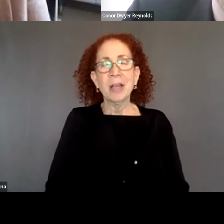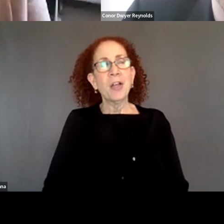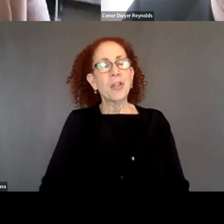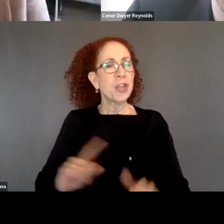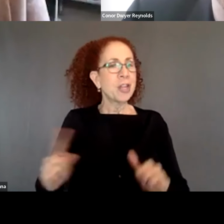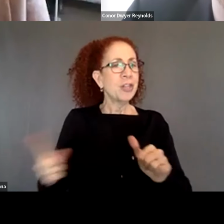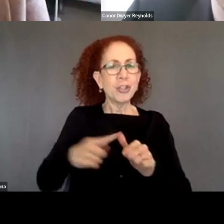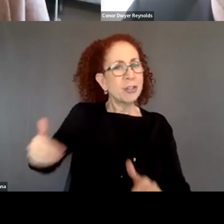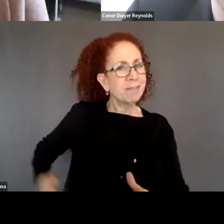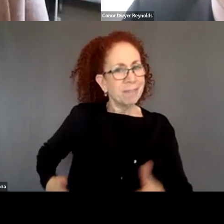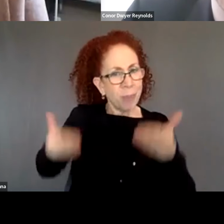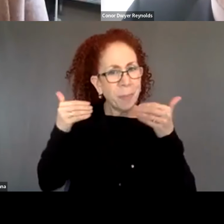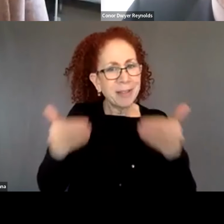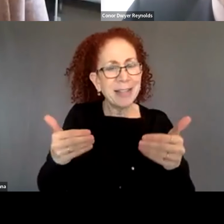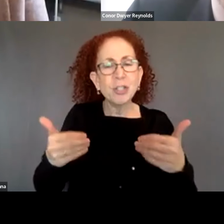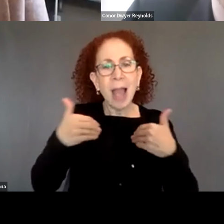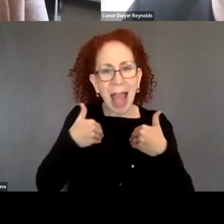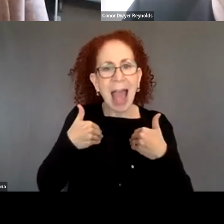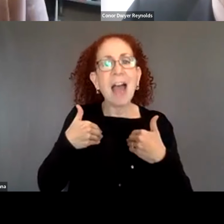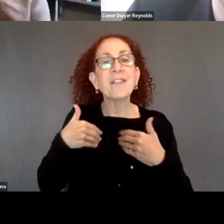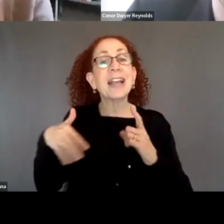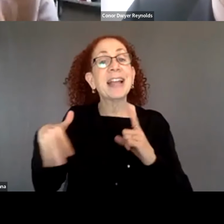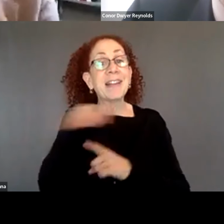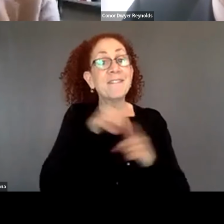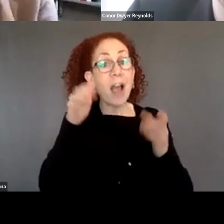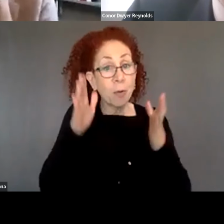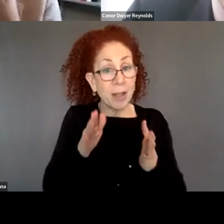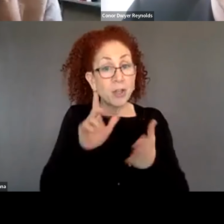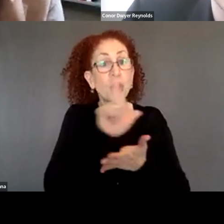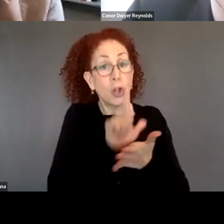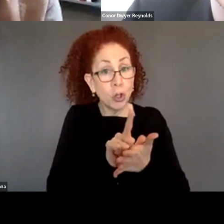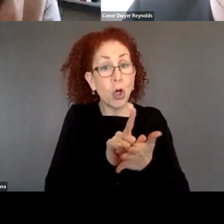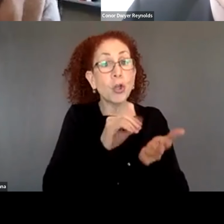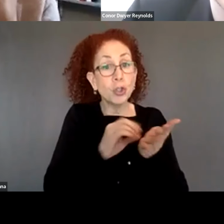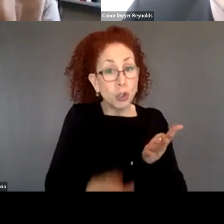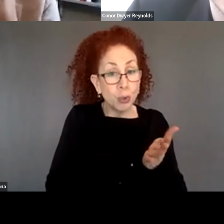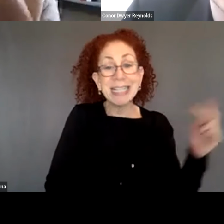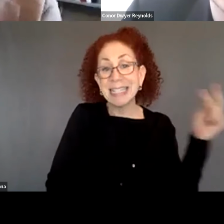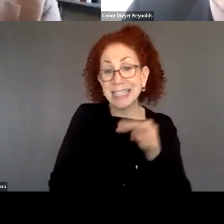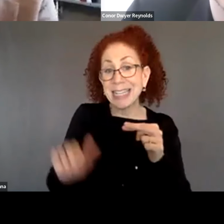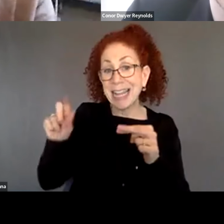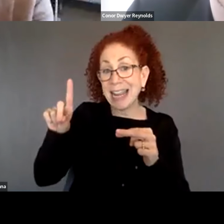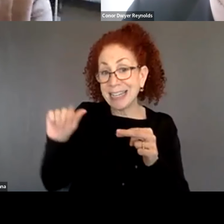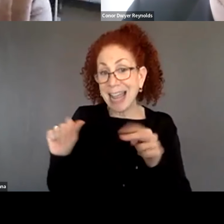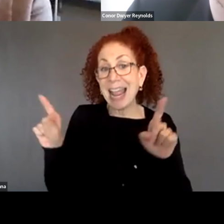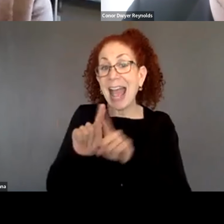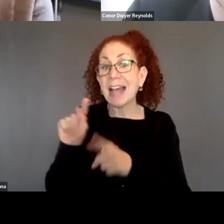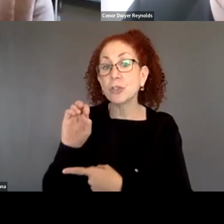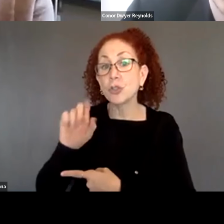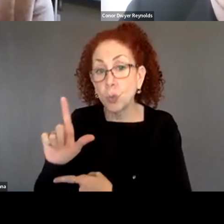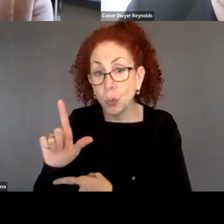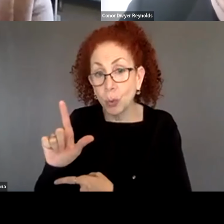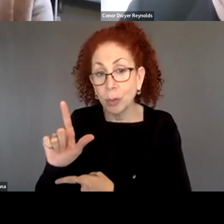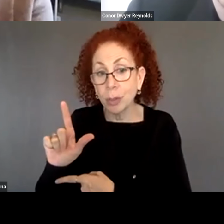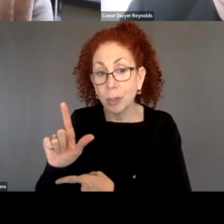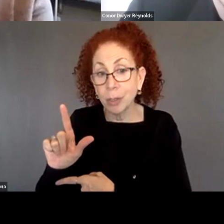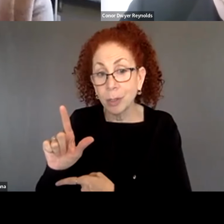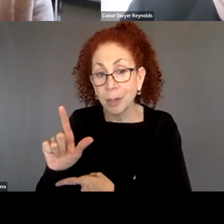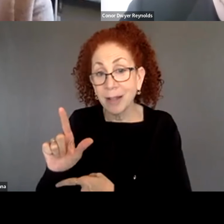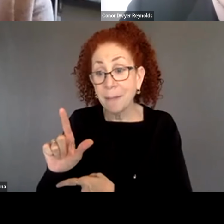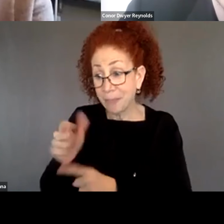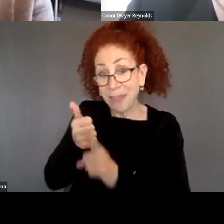was to have environmentalists and environmental law students see the Americans with Disabilities Act as a tool that is an